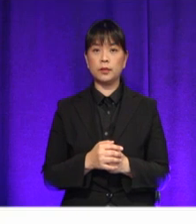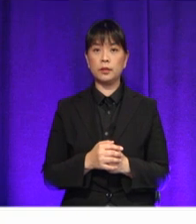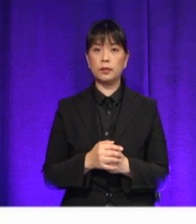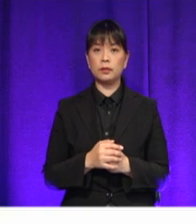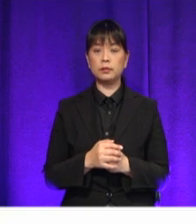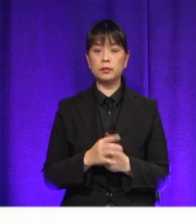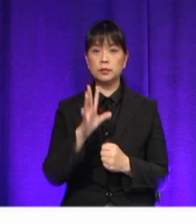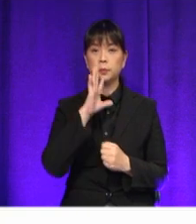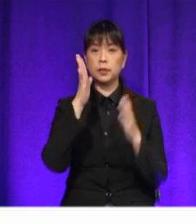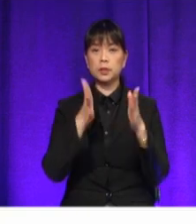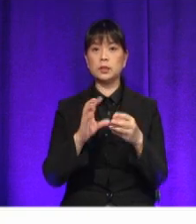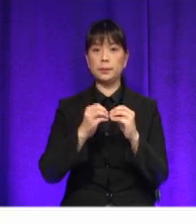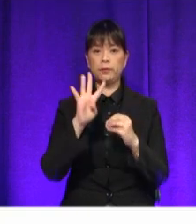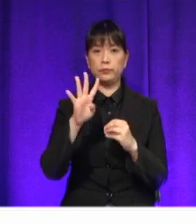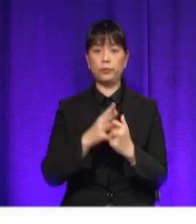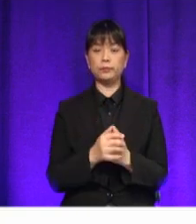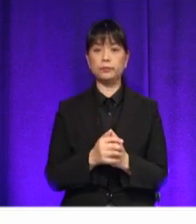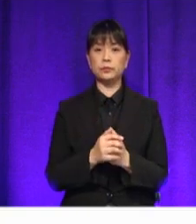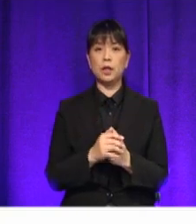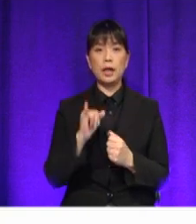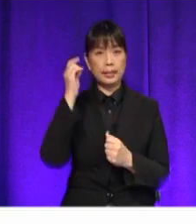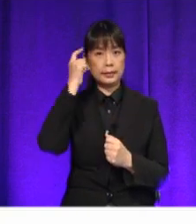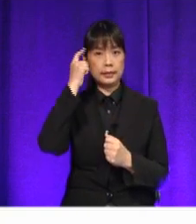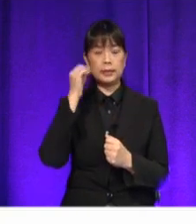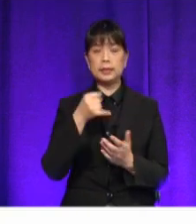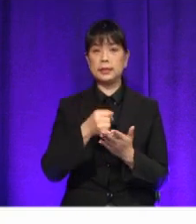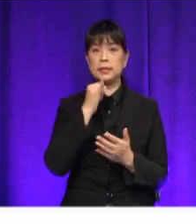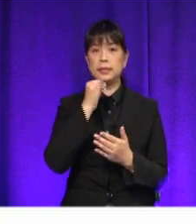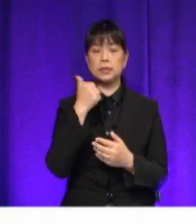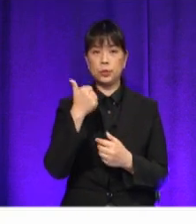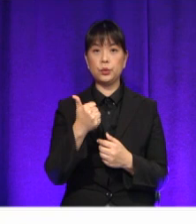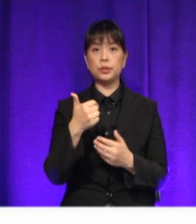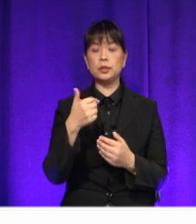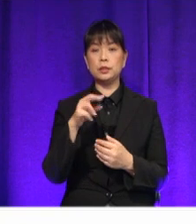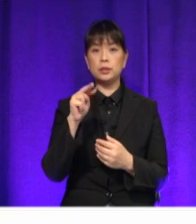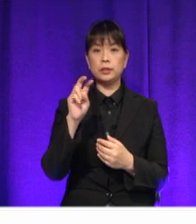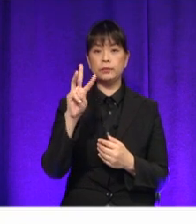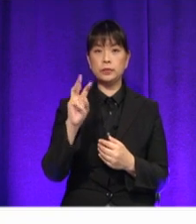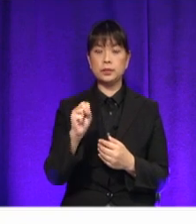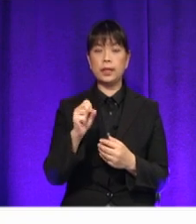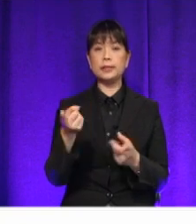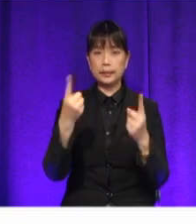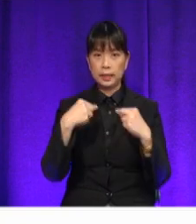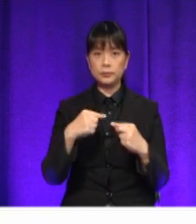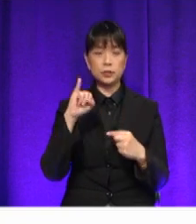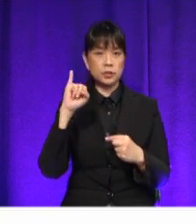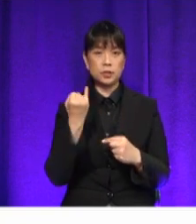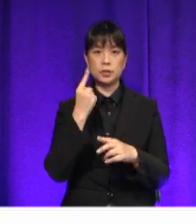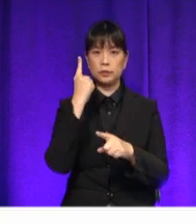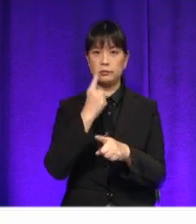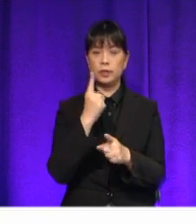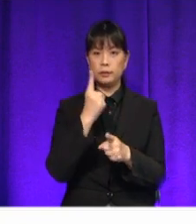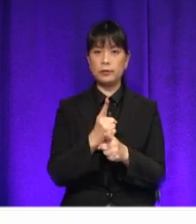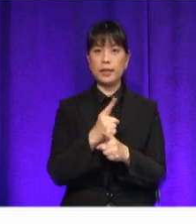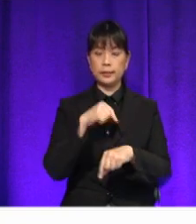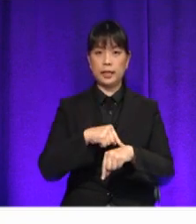Speaker 4. I think it's wonderful news, and it's come just at the right time. When I